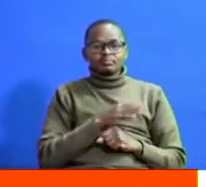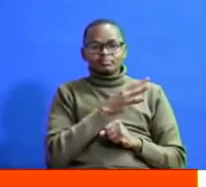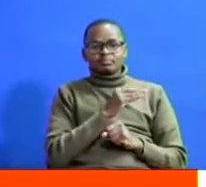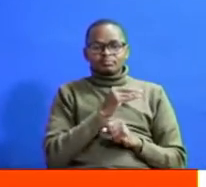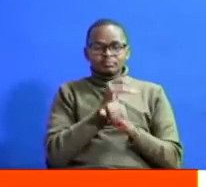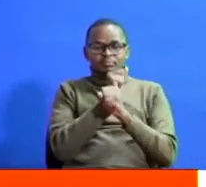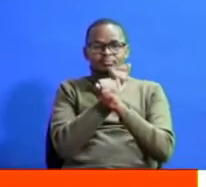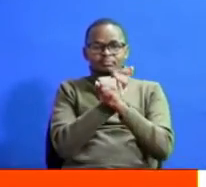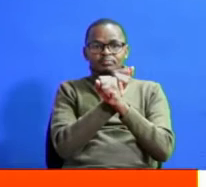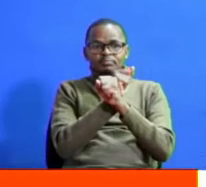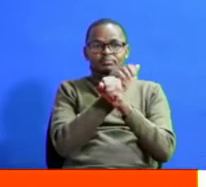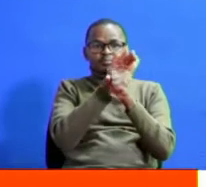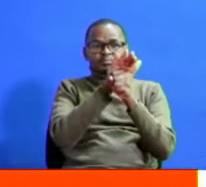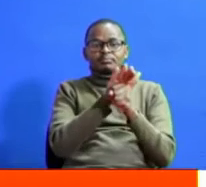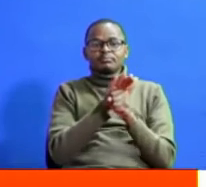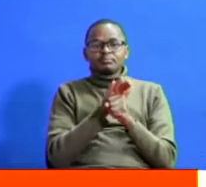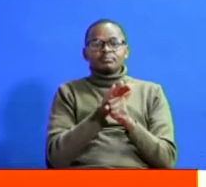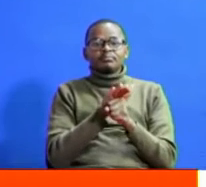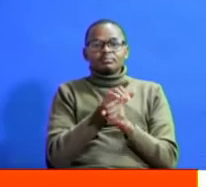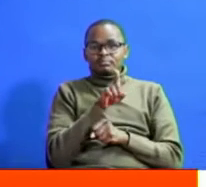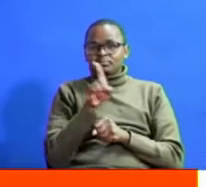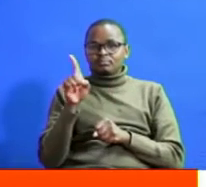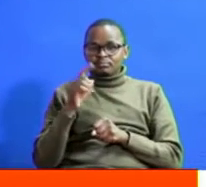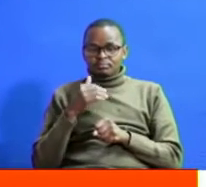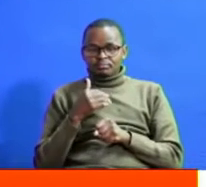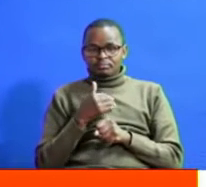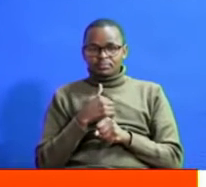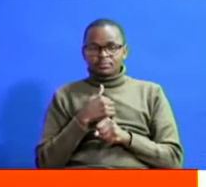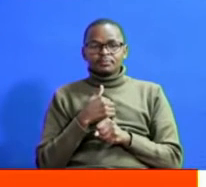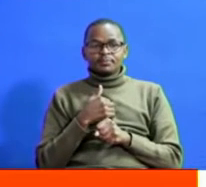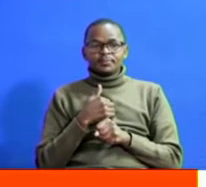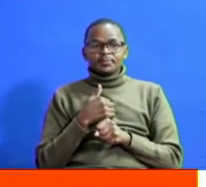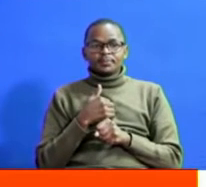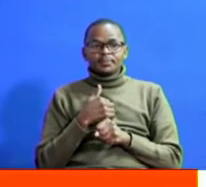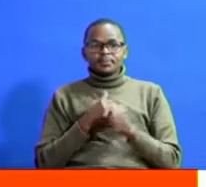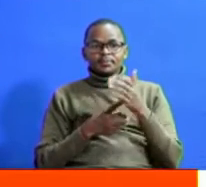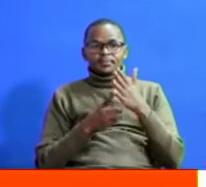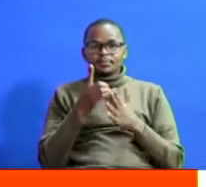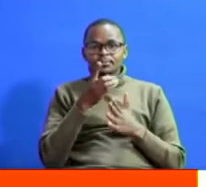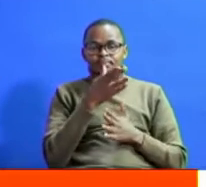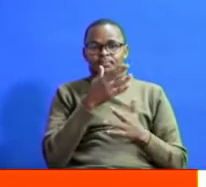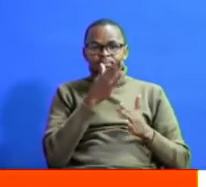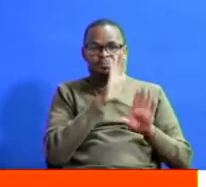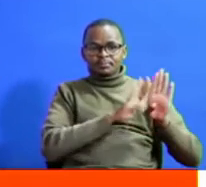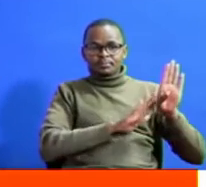security forces, those who have developed this habit